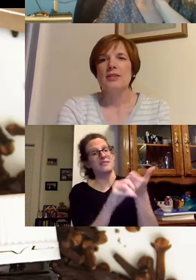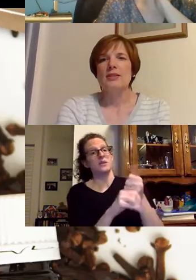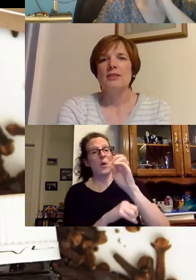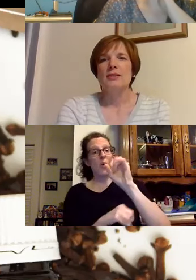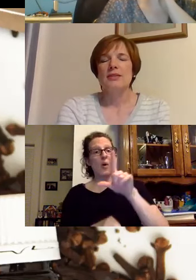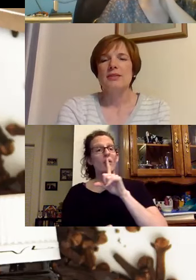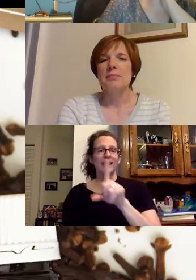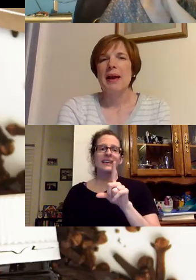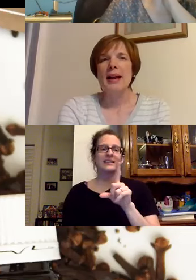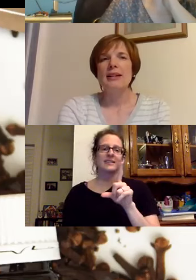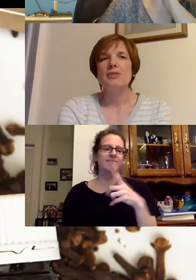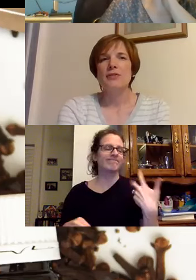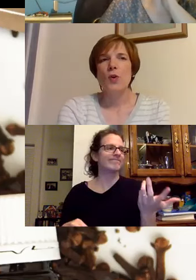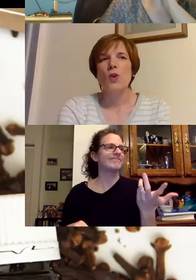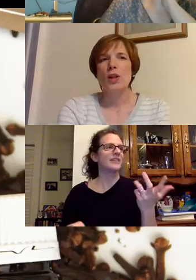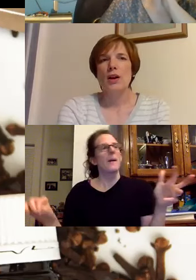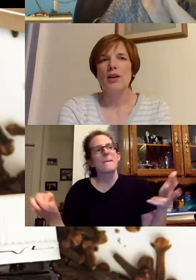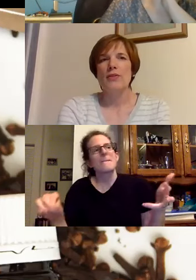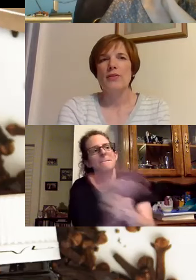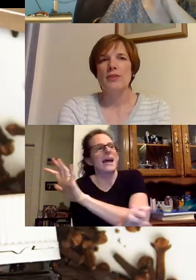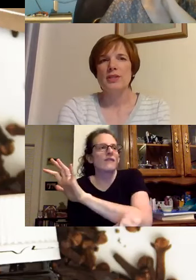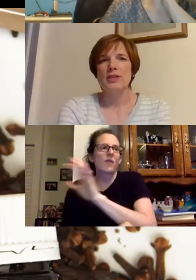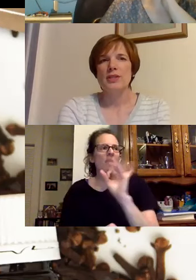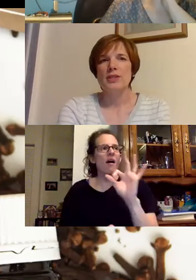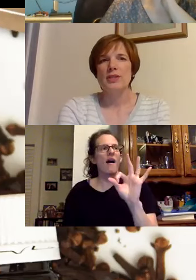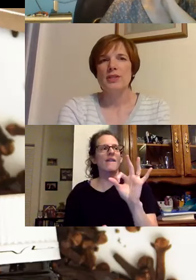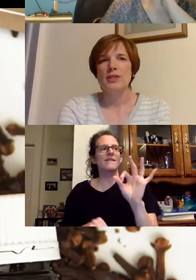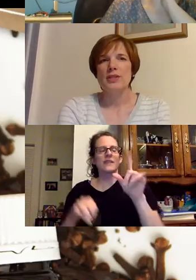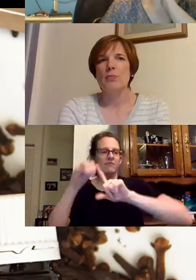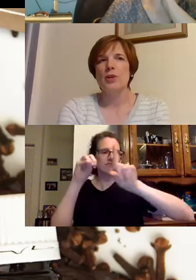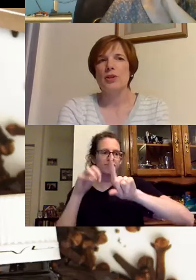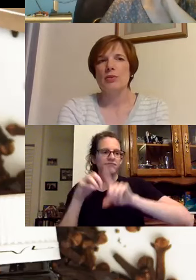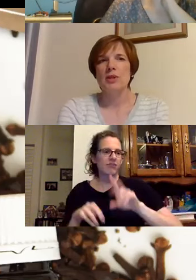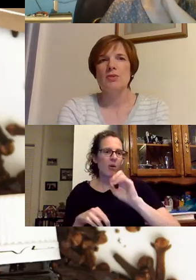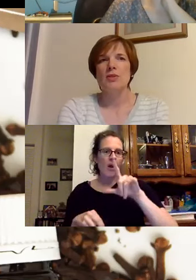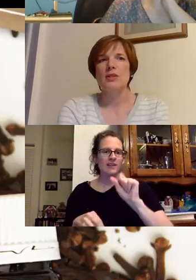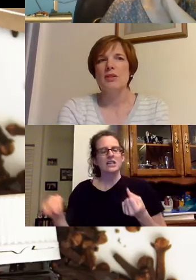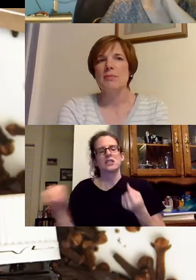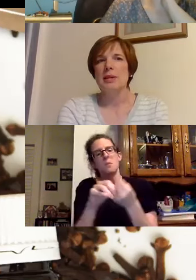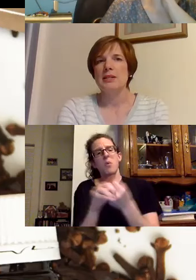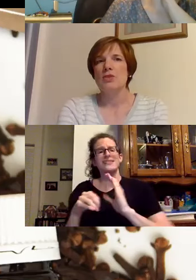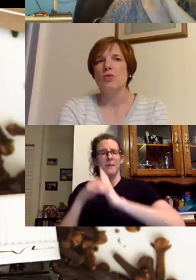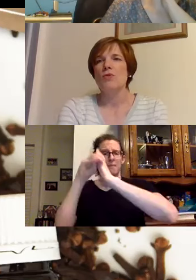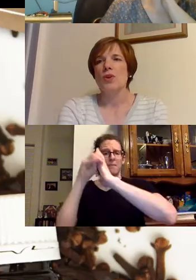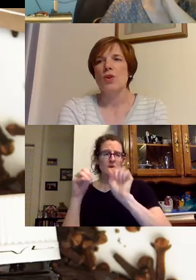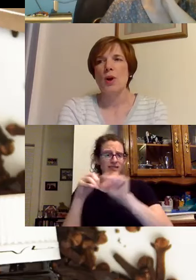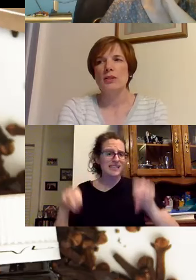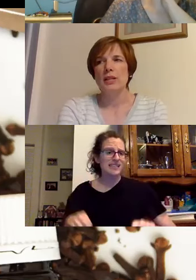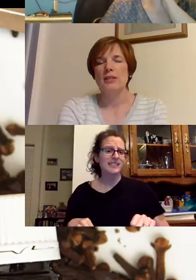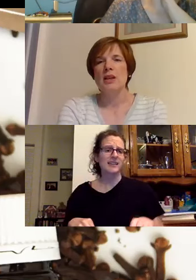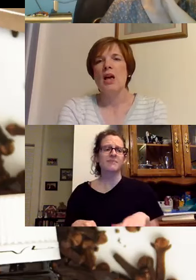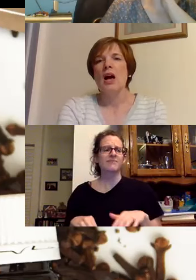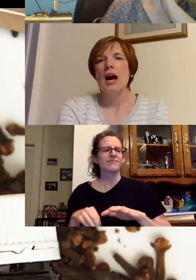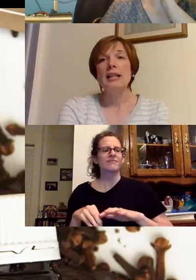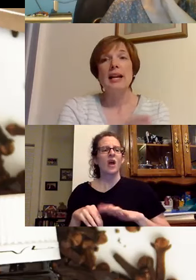just packed full of stuff. It helps support your immune system, maintain your overall